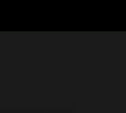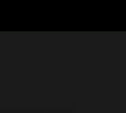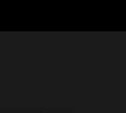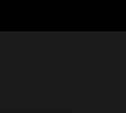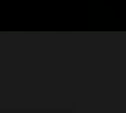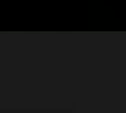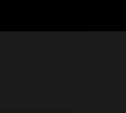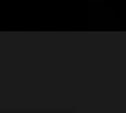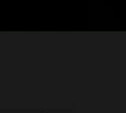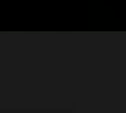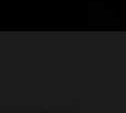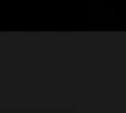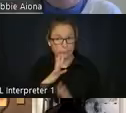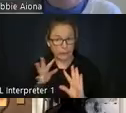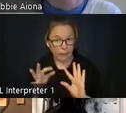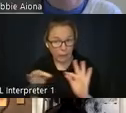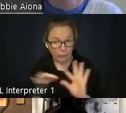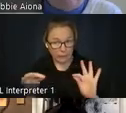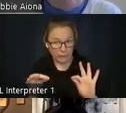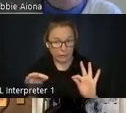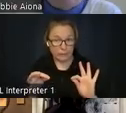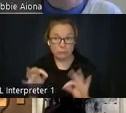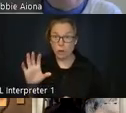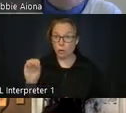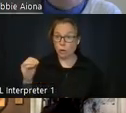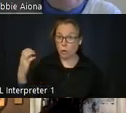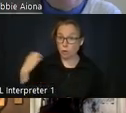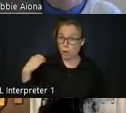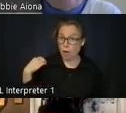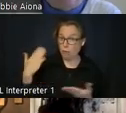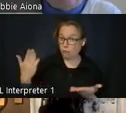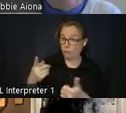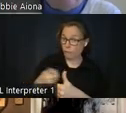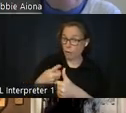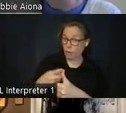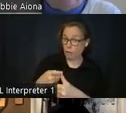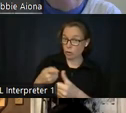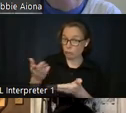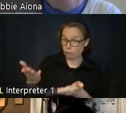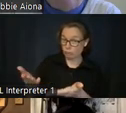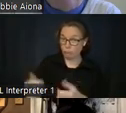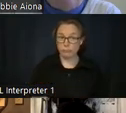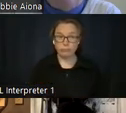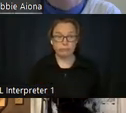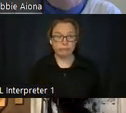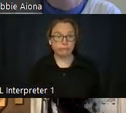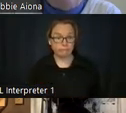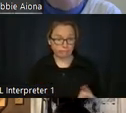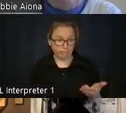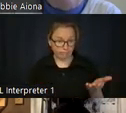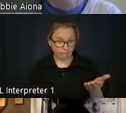And I'll just have the co-chair start. And I believe we're going to be starting at the top of this